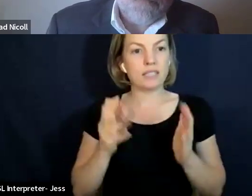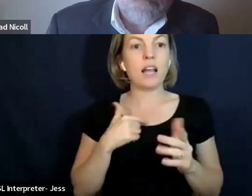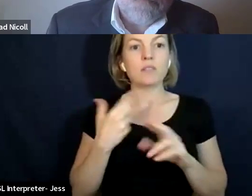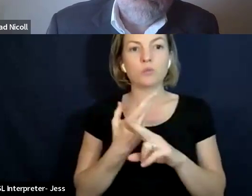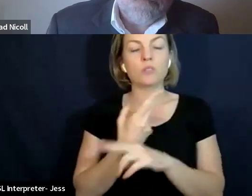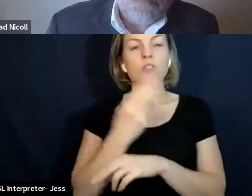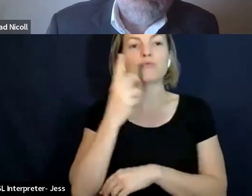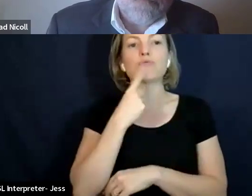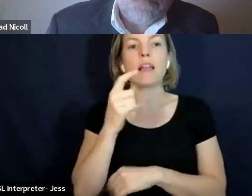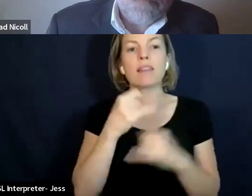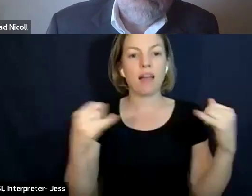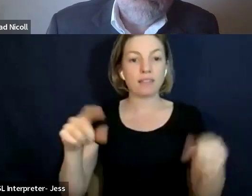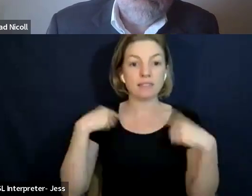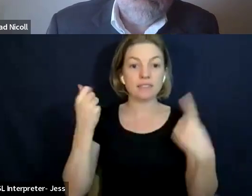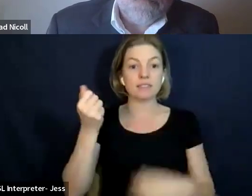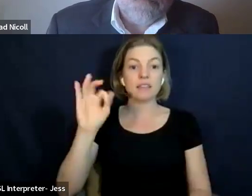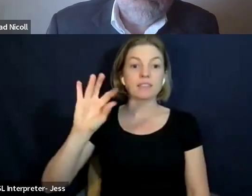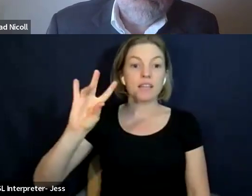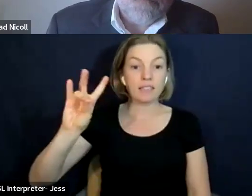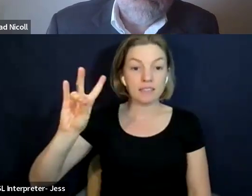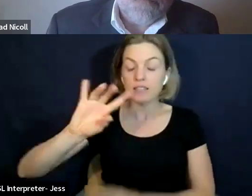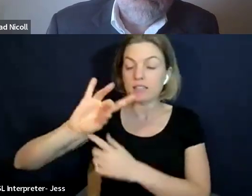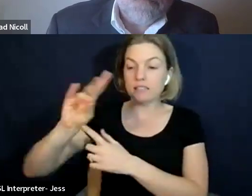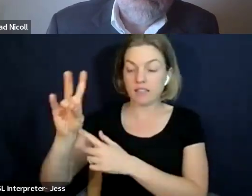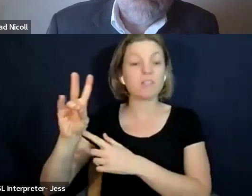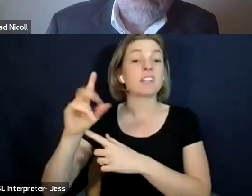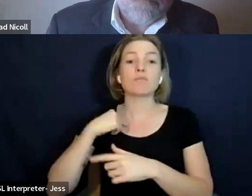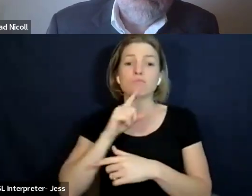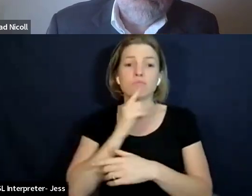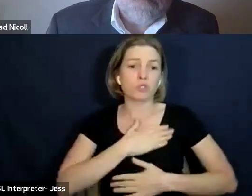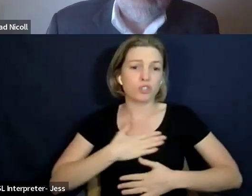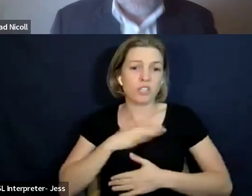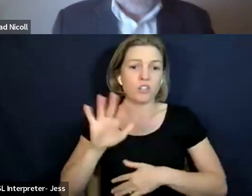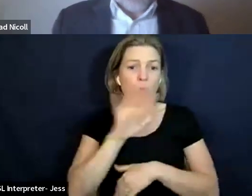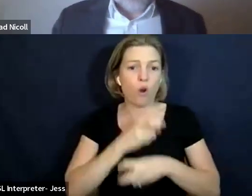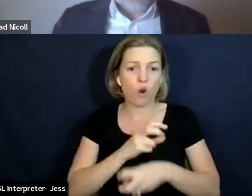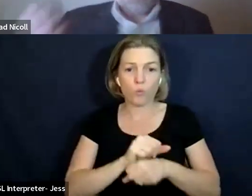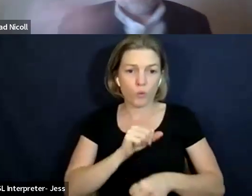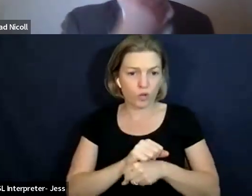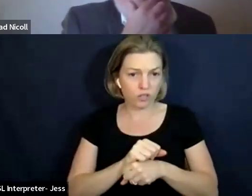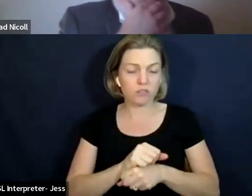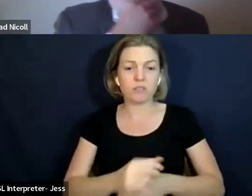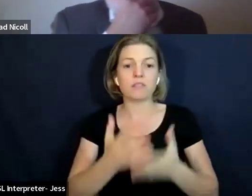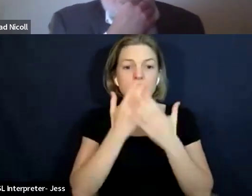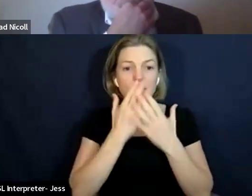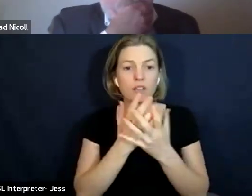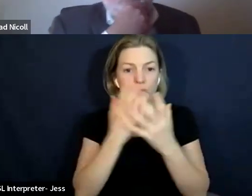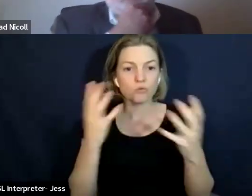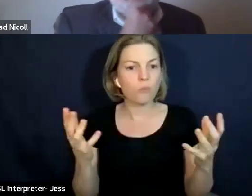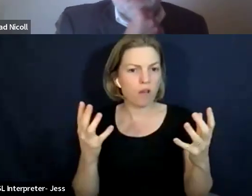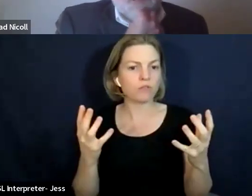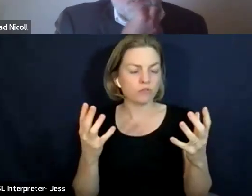since 1987. I deeply appreciate the good work that you folks do, and thank you so much for giving me